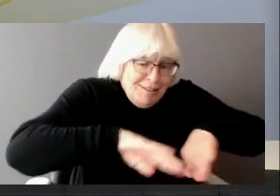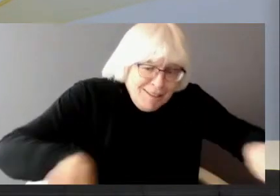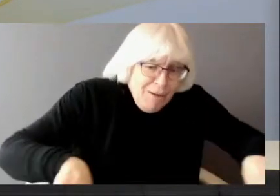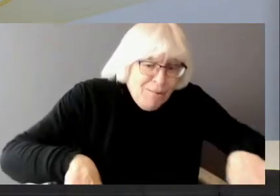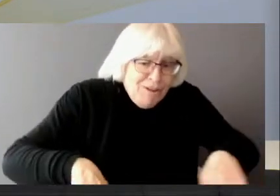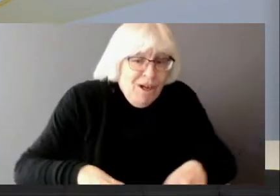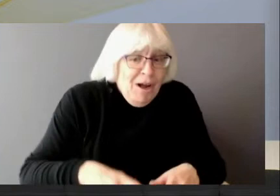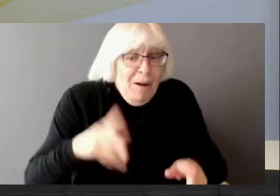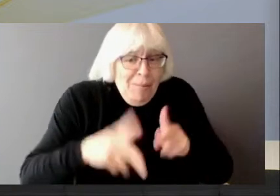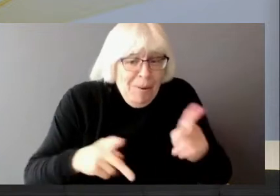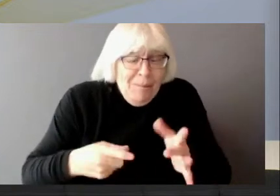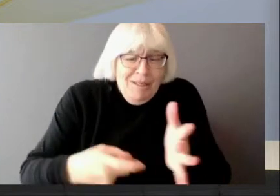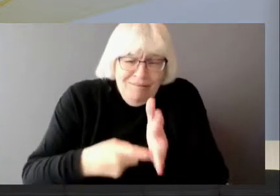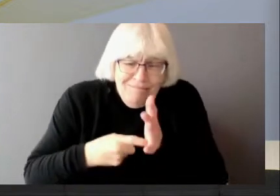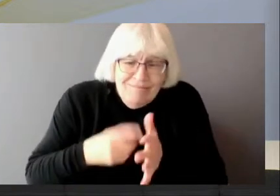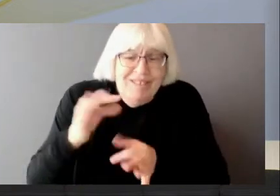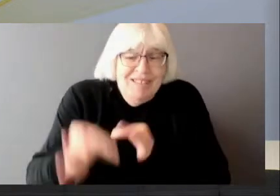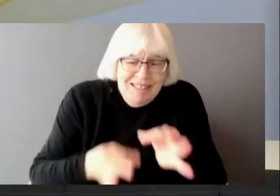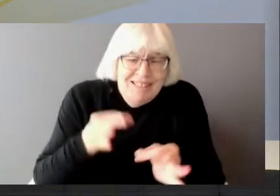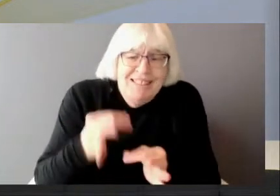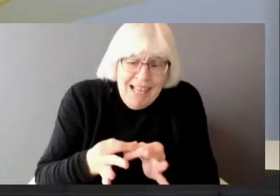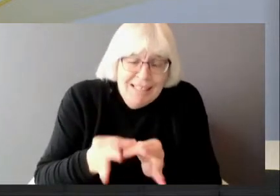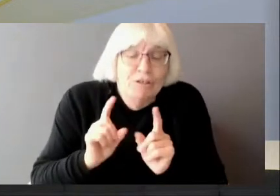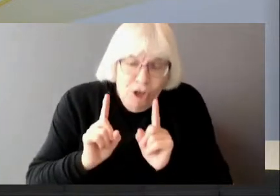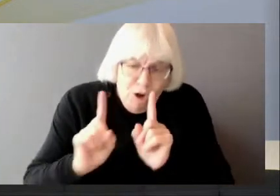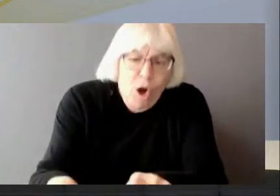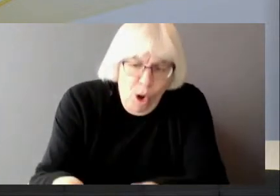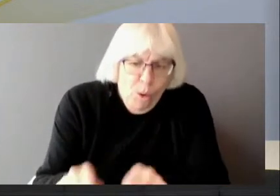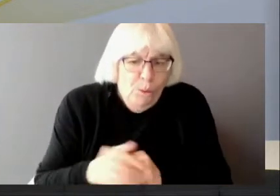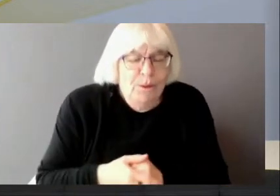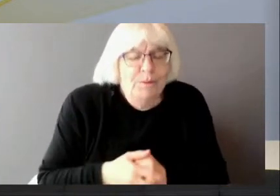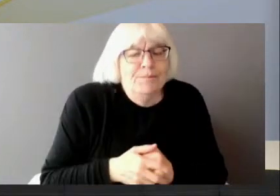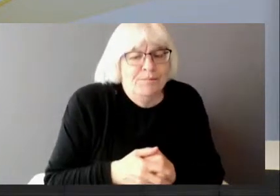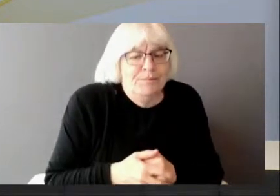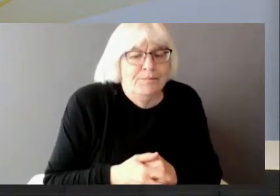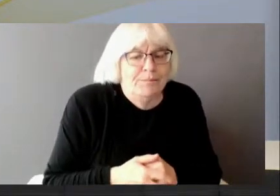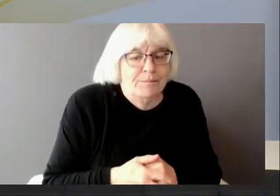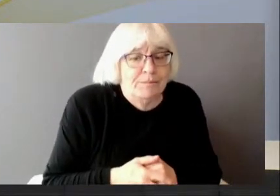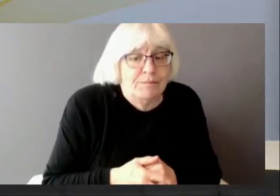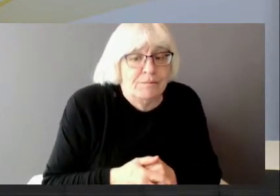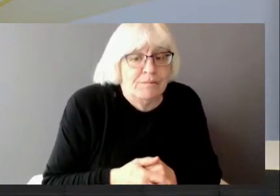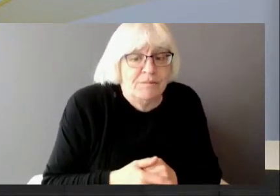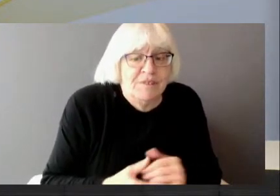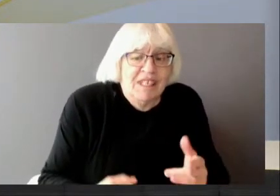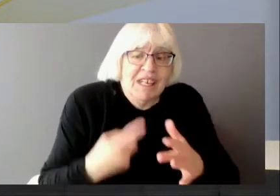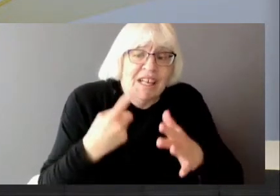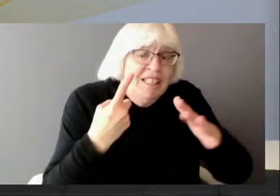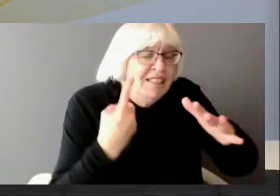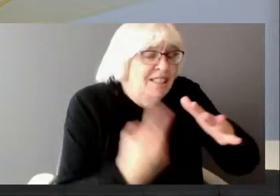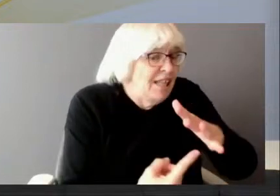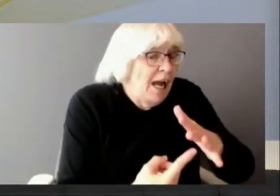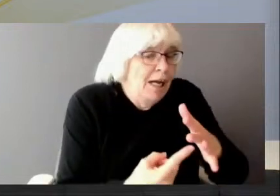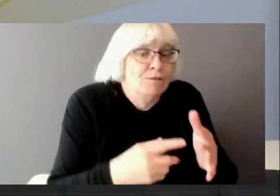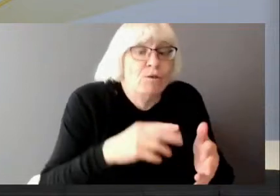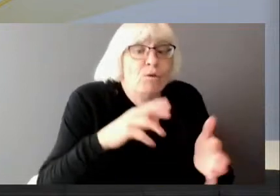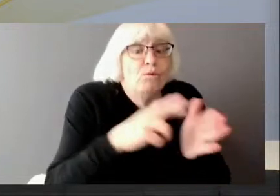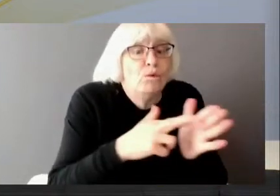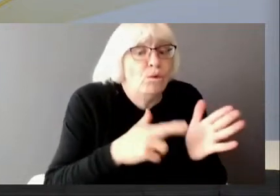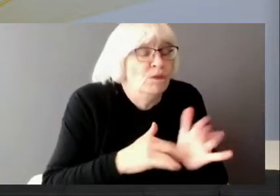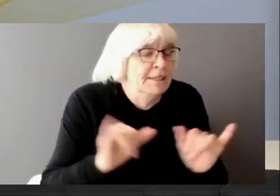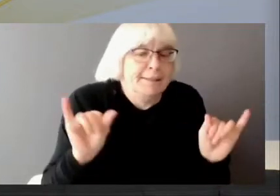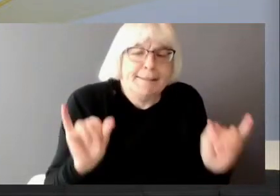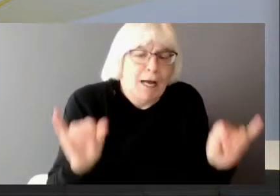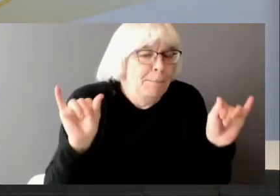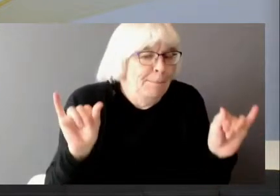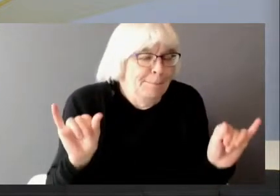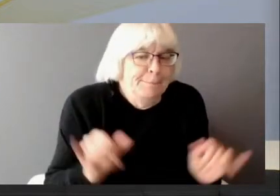So at this point, we haven't changed that isolation requirement. Okay, thanks. And just one really quick, just a